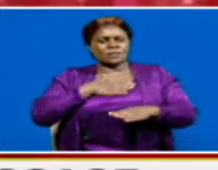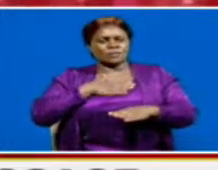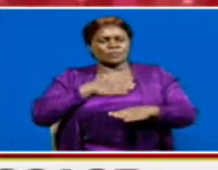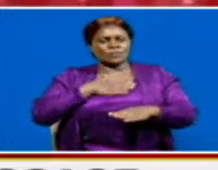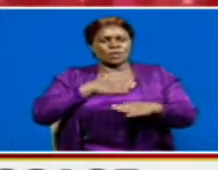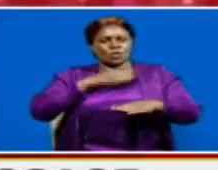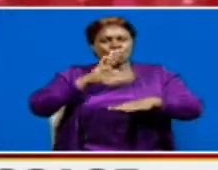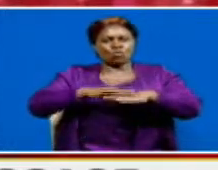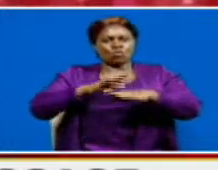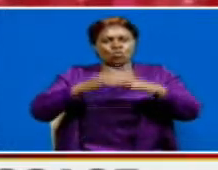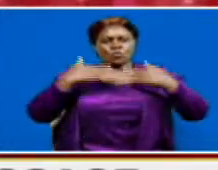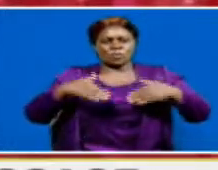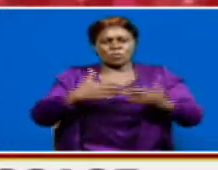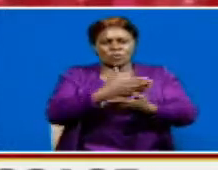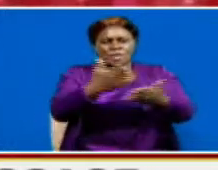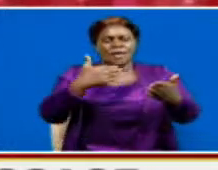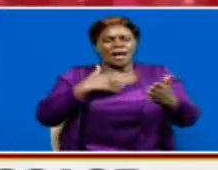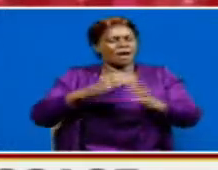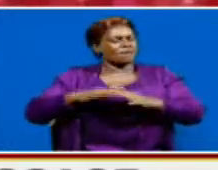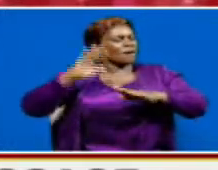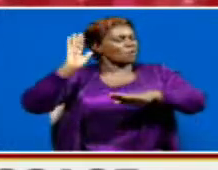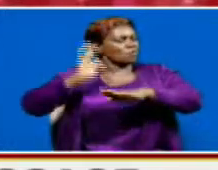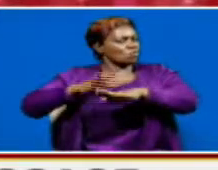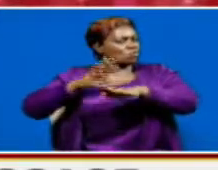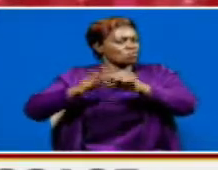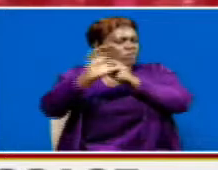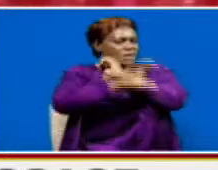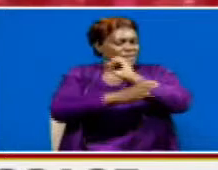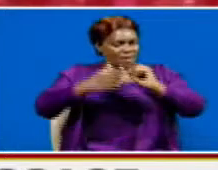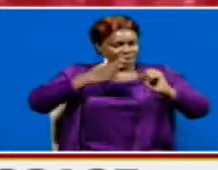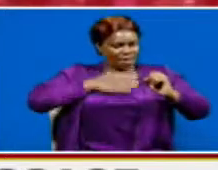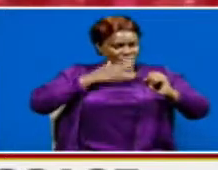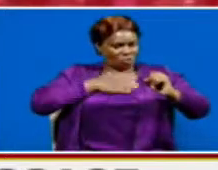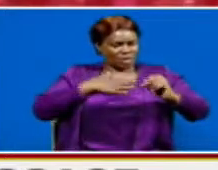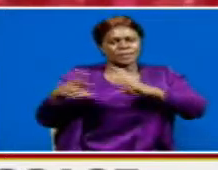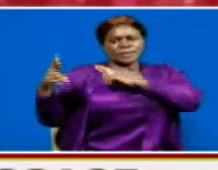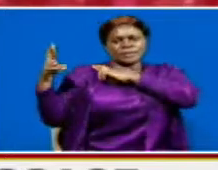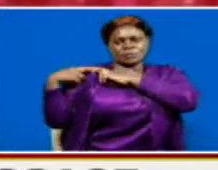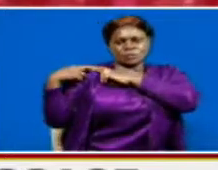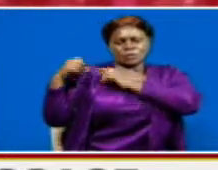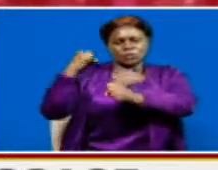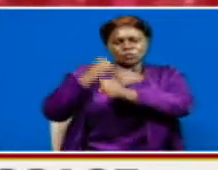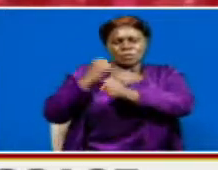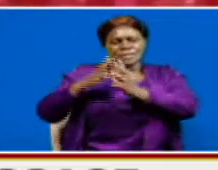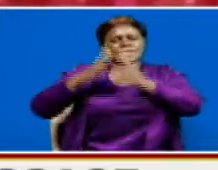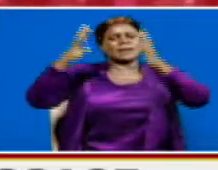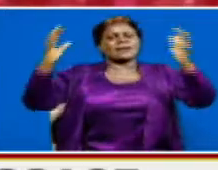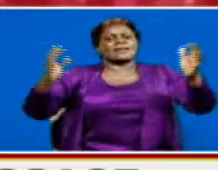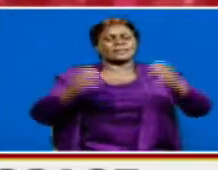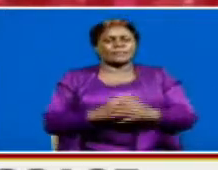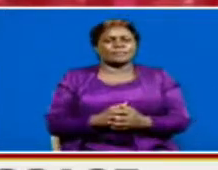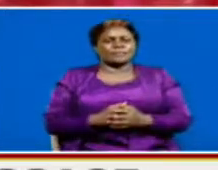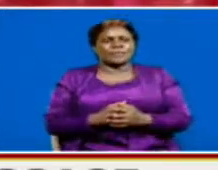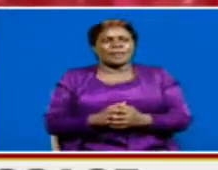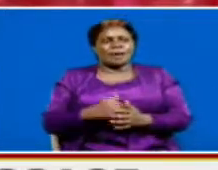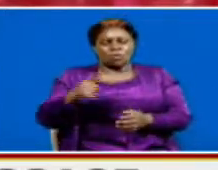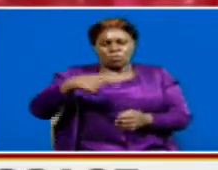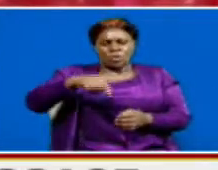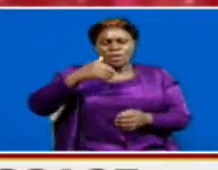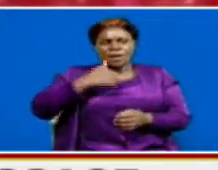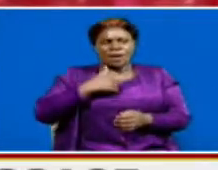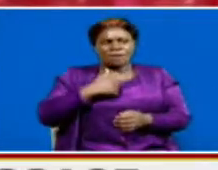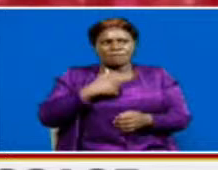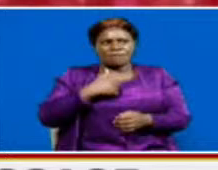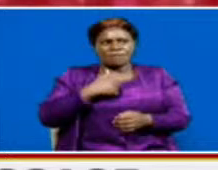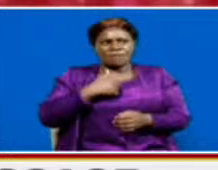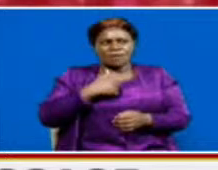Good people, we have a great country. It is our responsibility to make it greater. And we have a moment